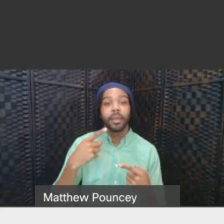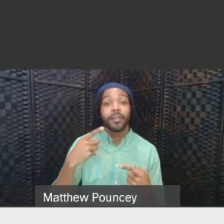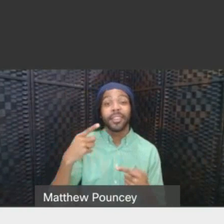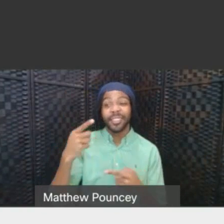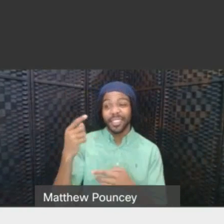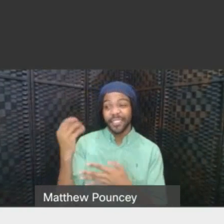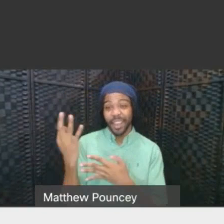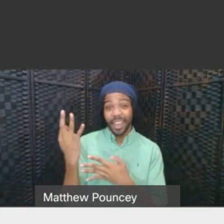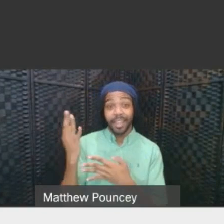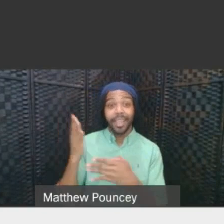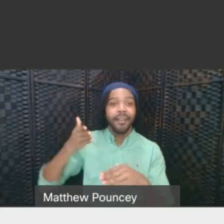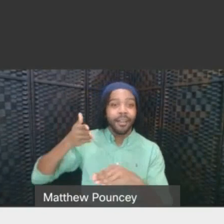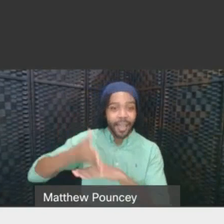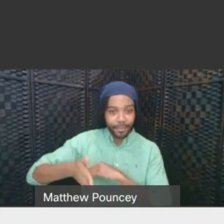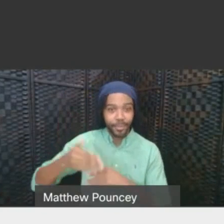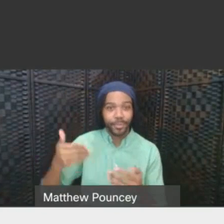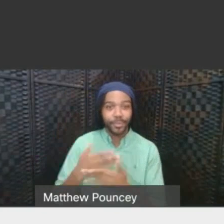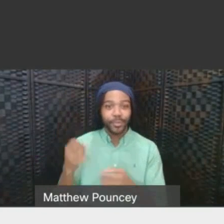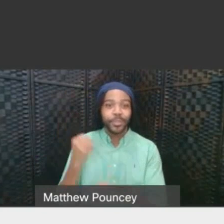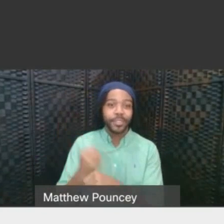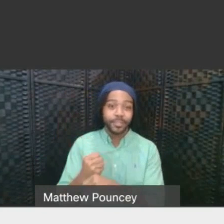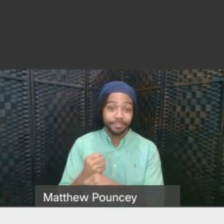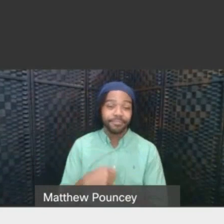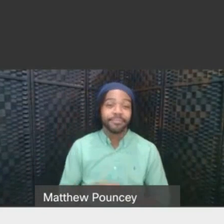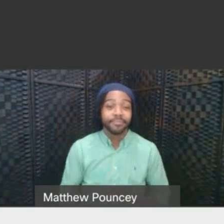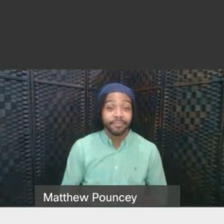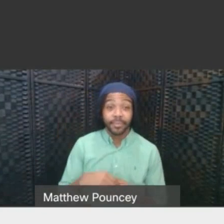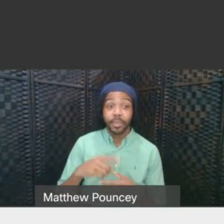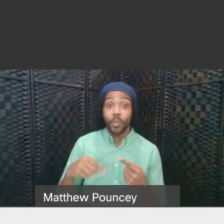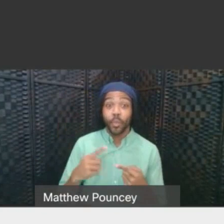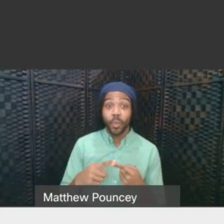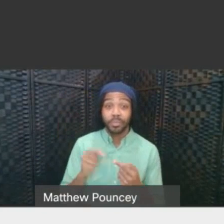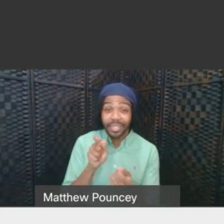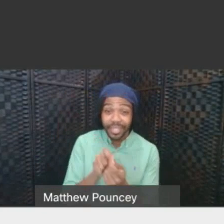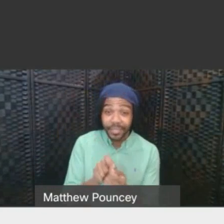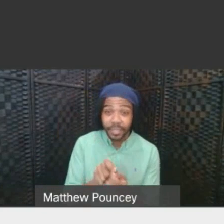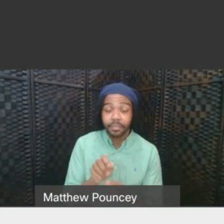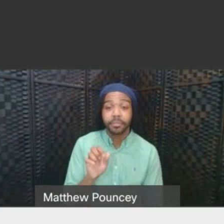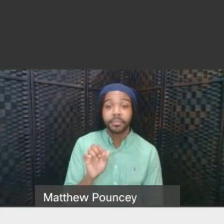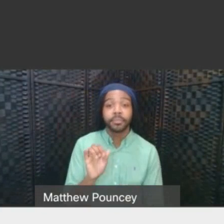Friday after New Year's, which is